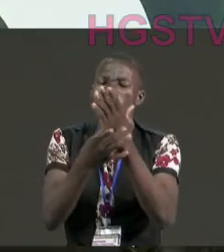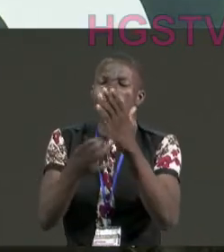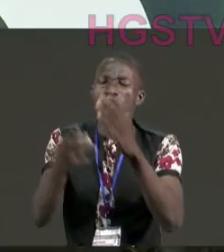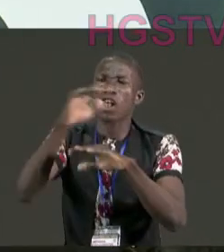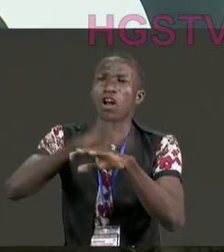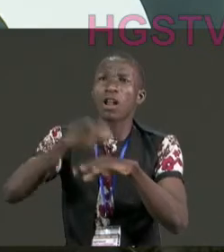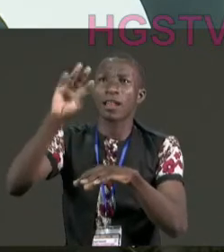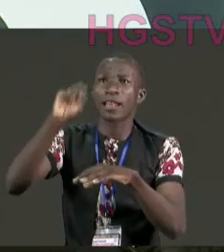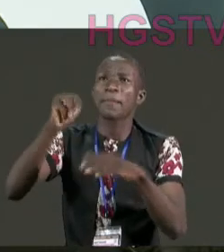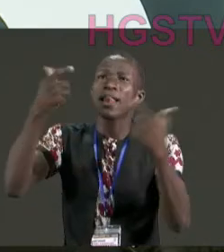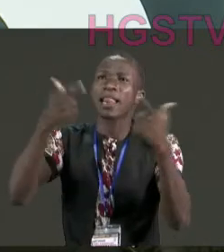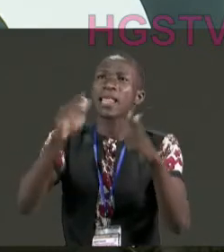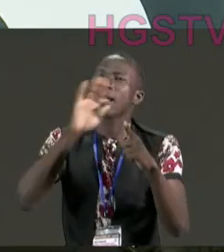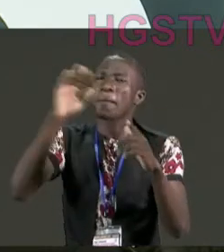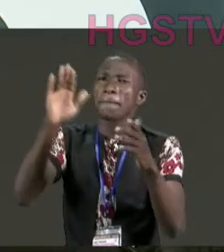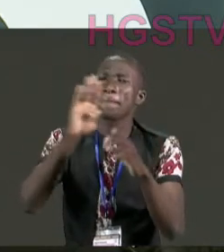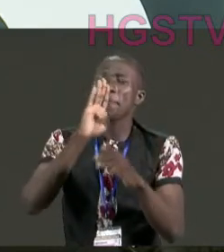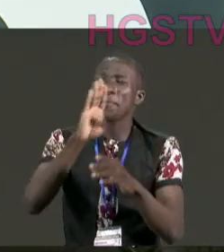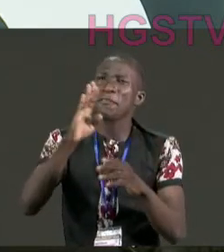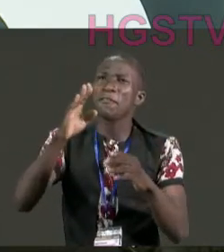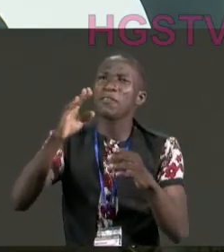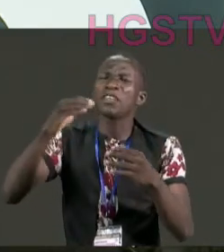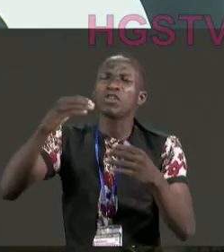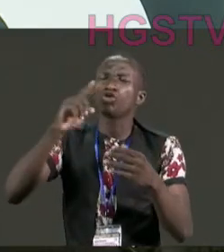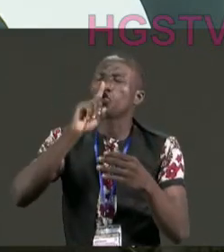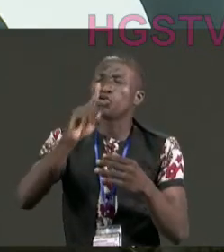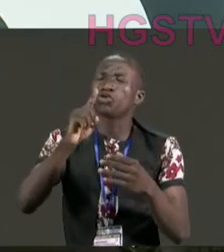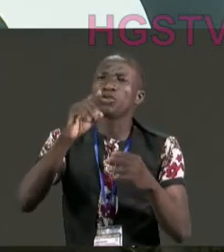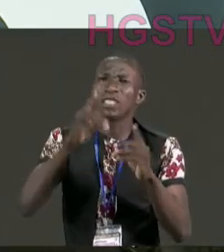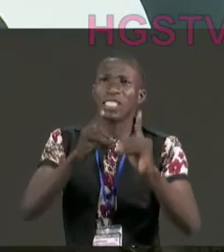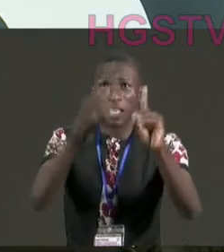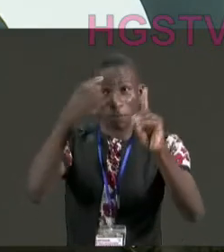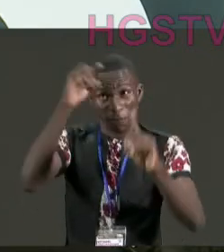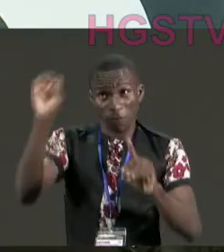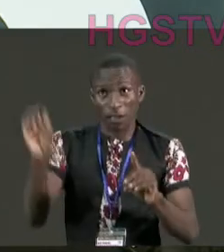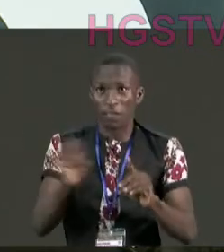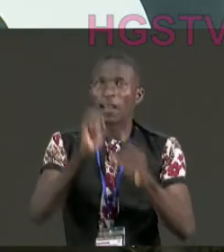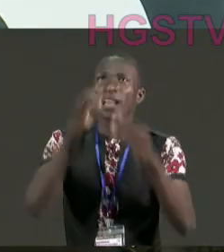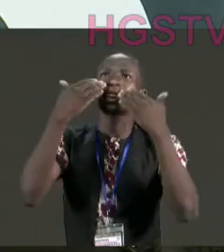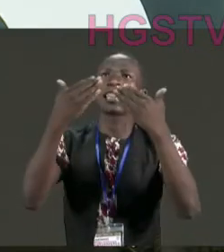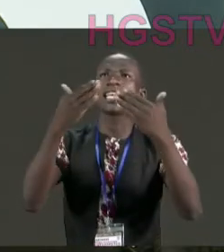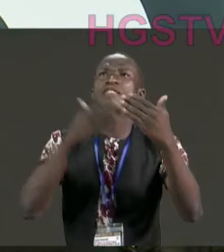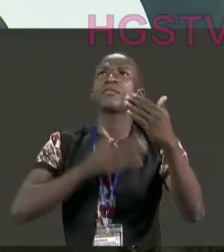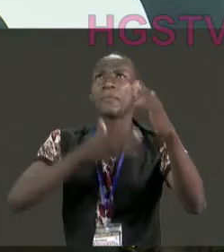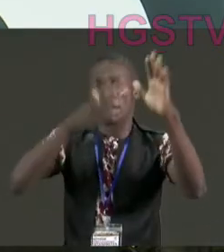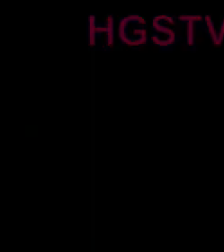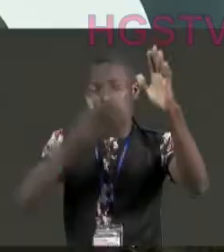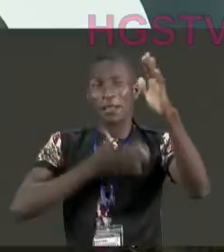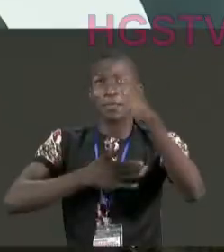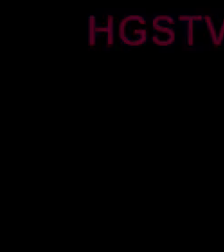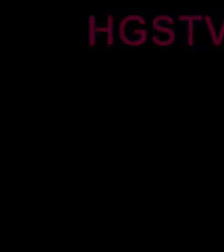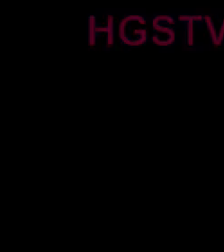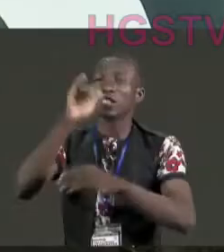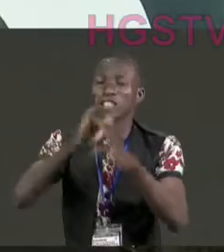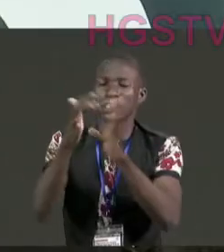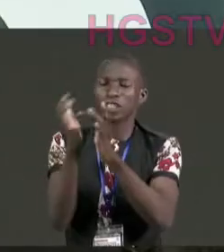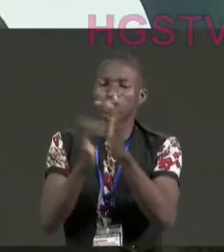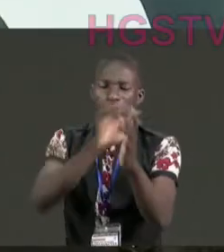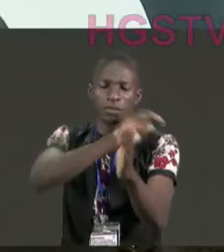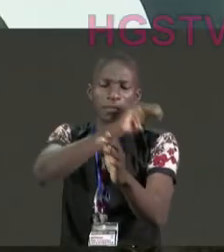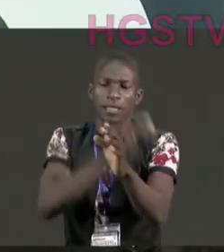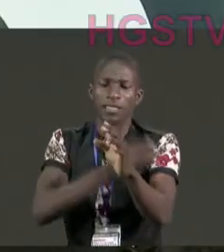disciples forever. Amen. Thank you, my Father and my God. In Jesus' mighty name, we have prayed.